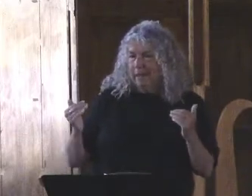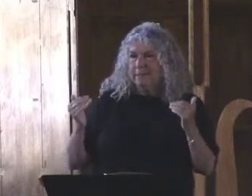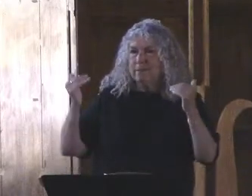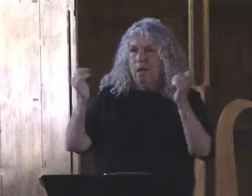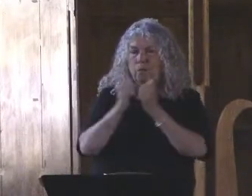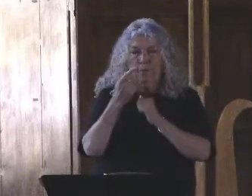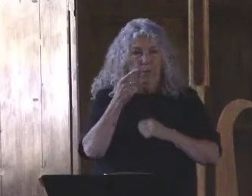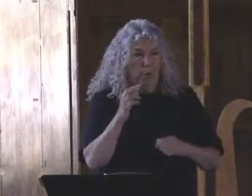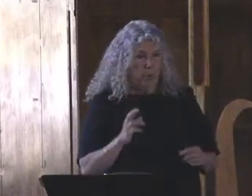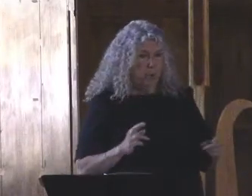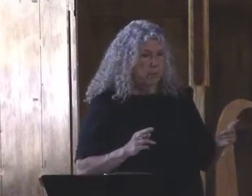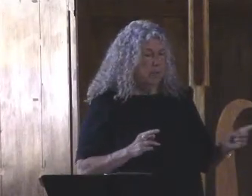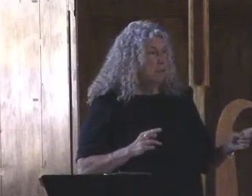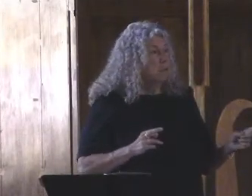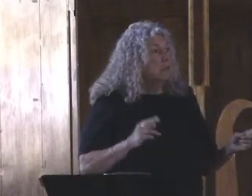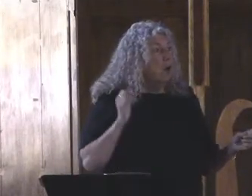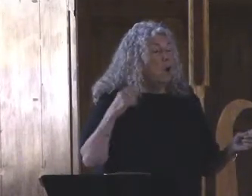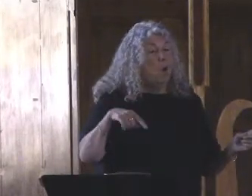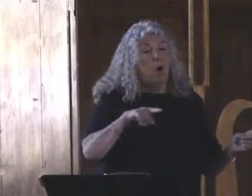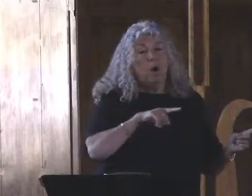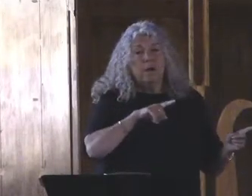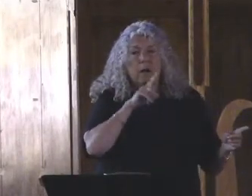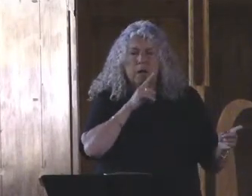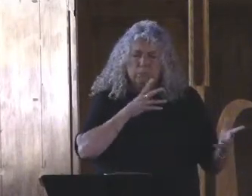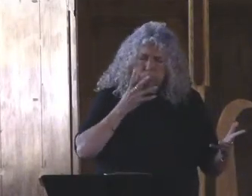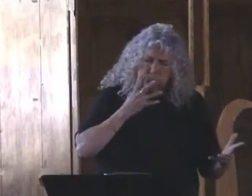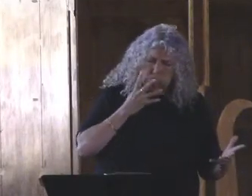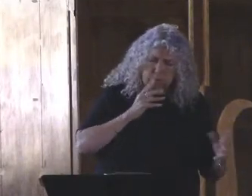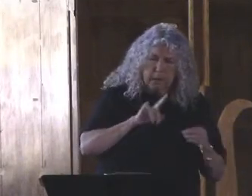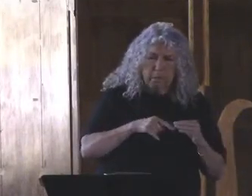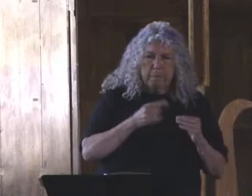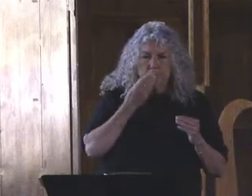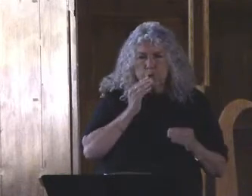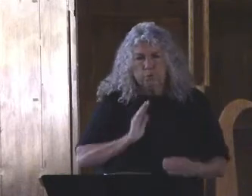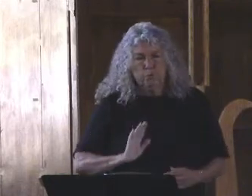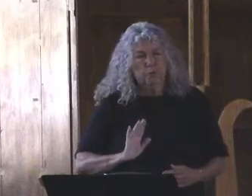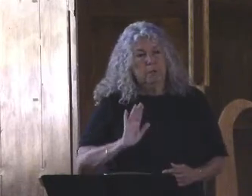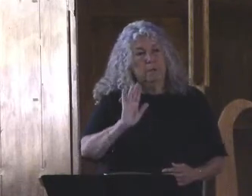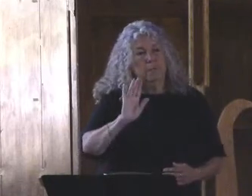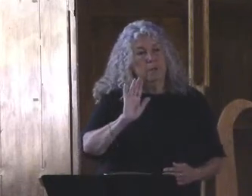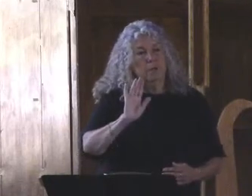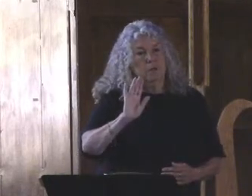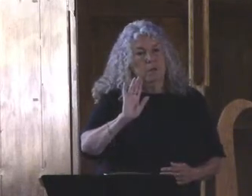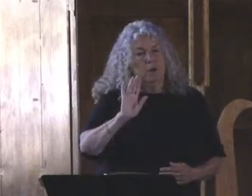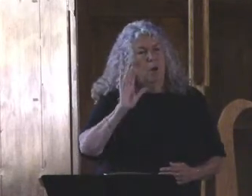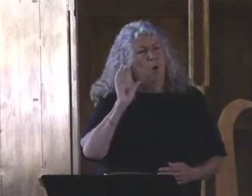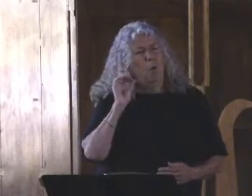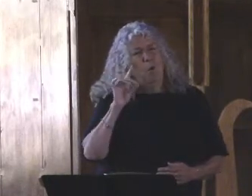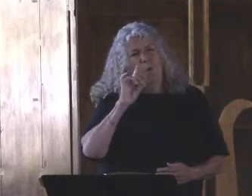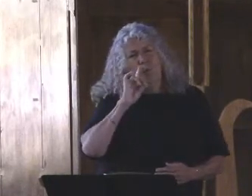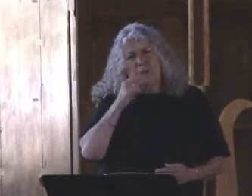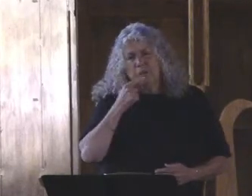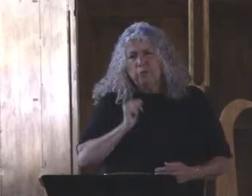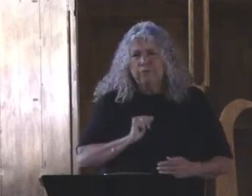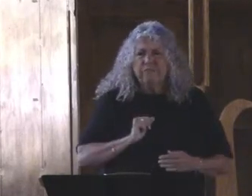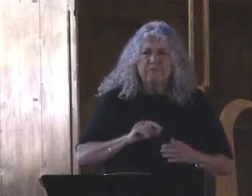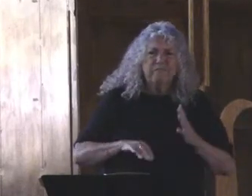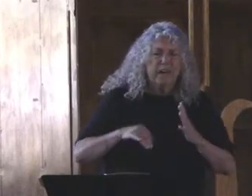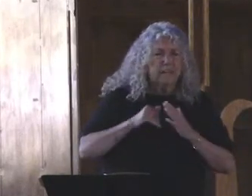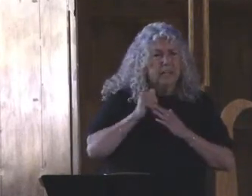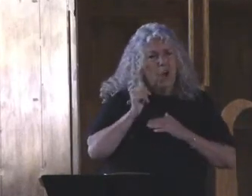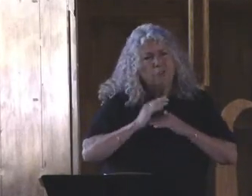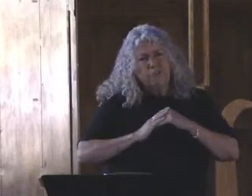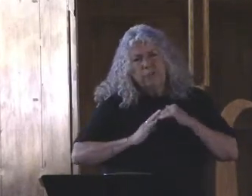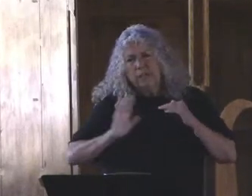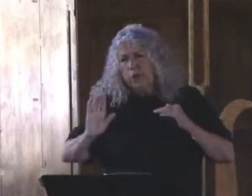exult with her. All you who are mourning over her, oh, that you may suck fully of the milk of